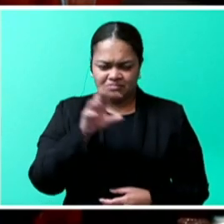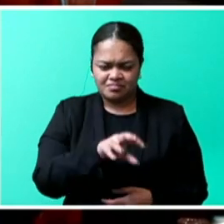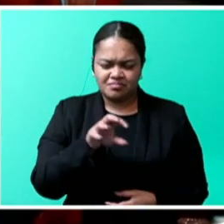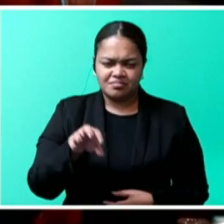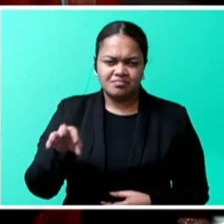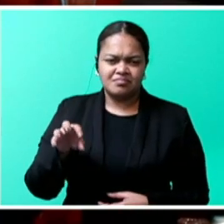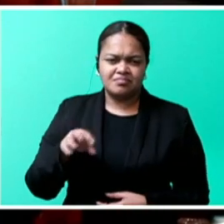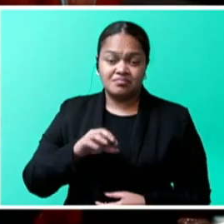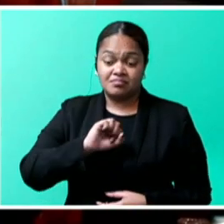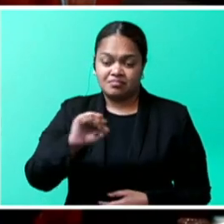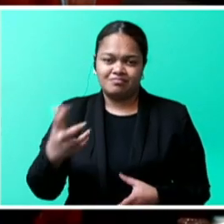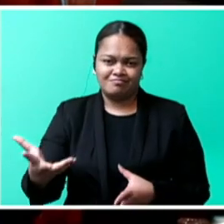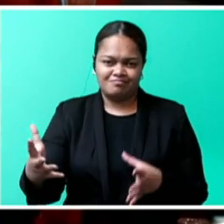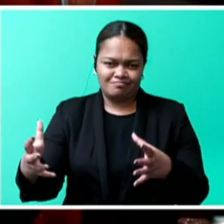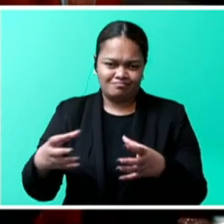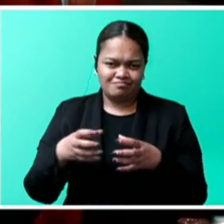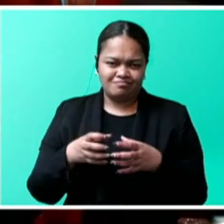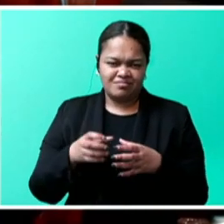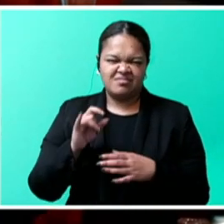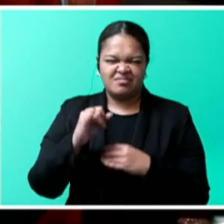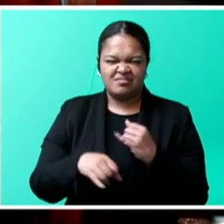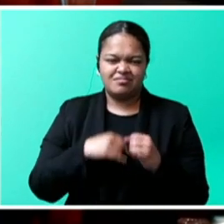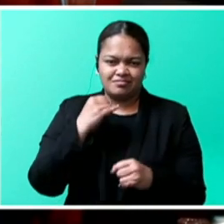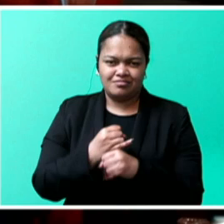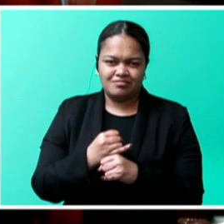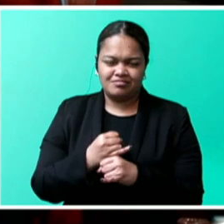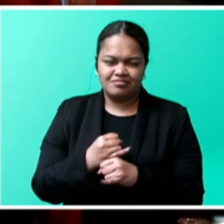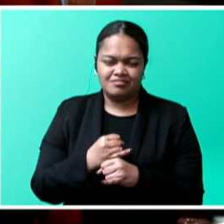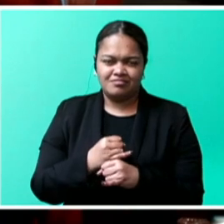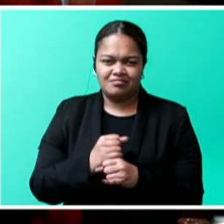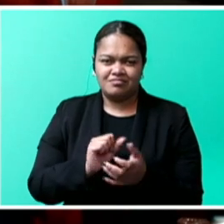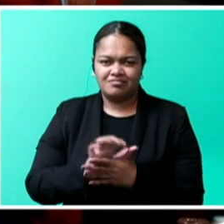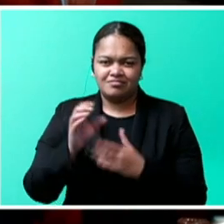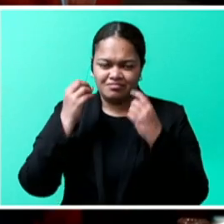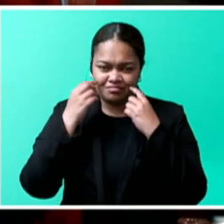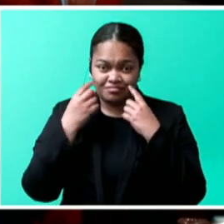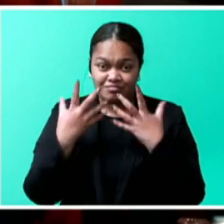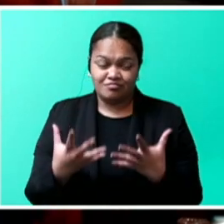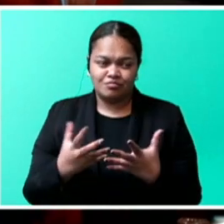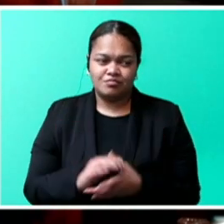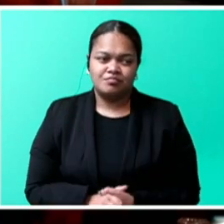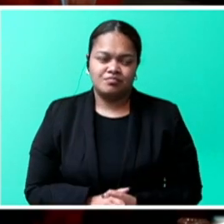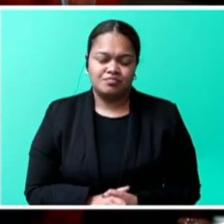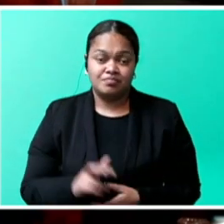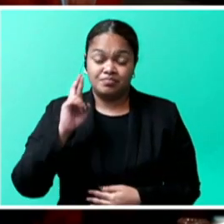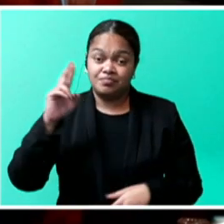commercial engagement with international buyers. Hosting the SPDE, Mr. Speaker,